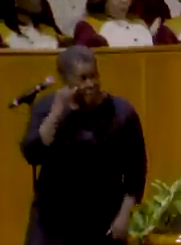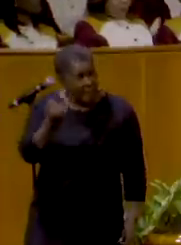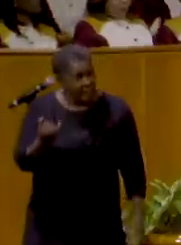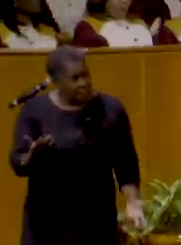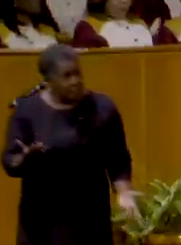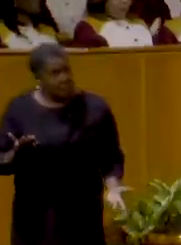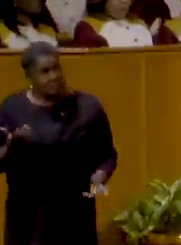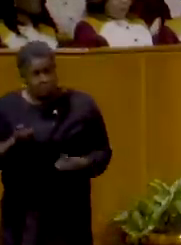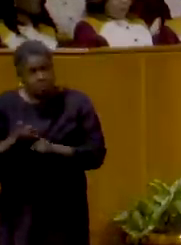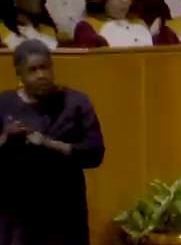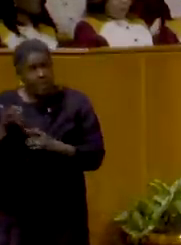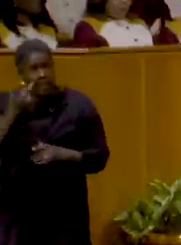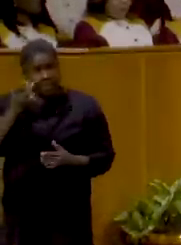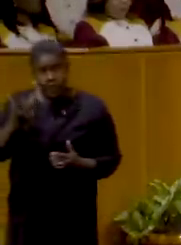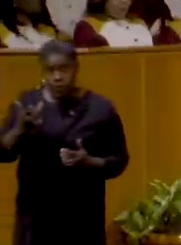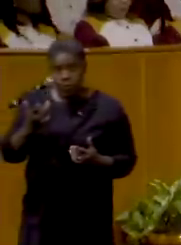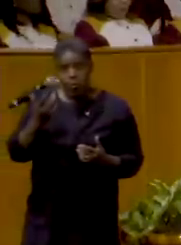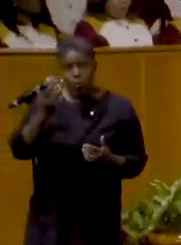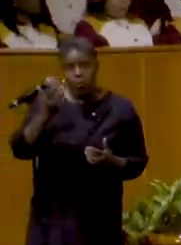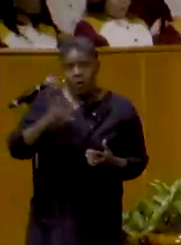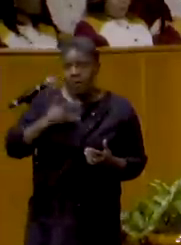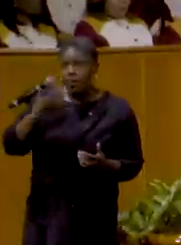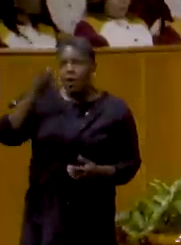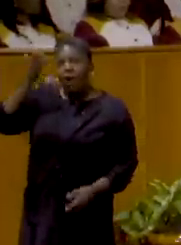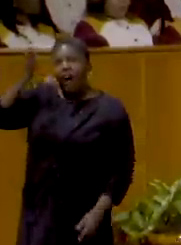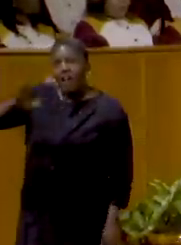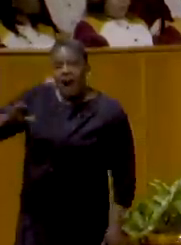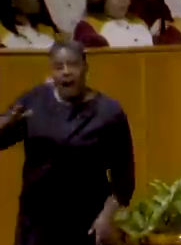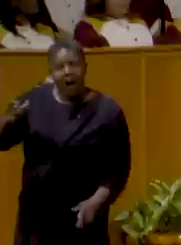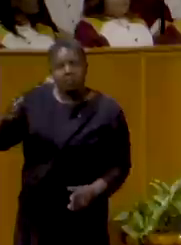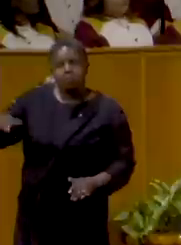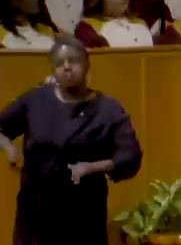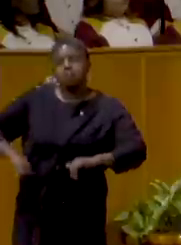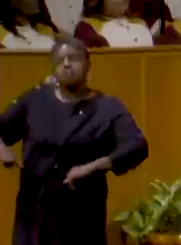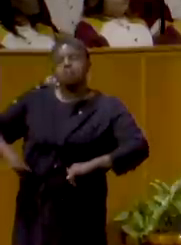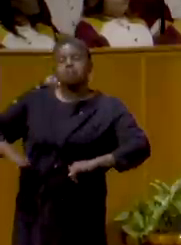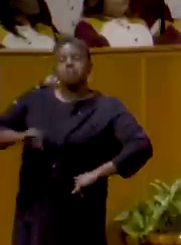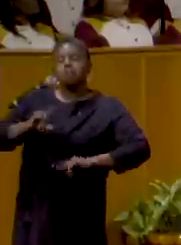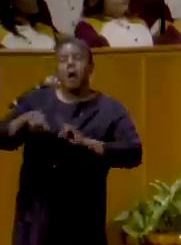like to have God brag on you?